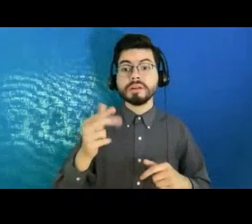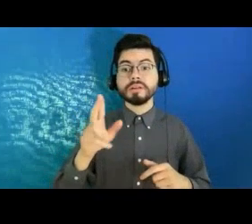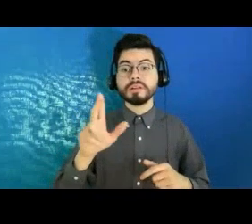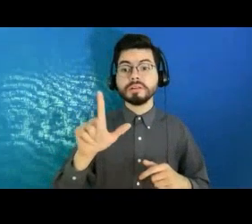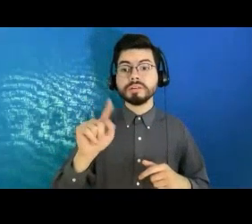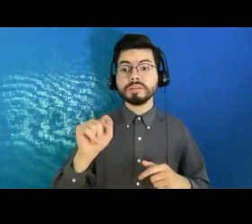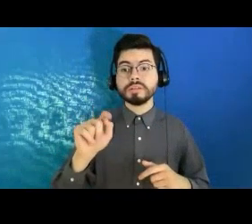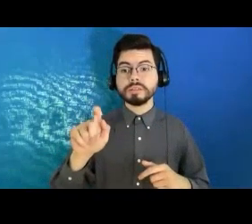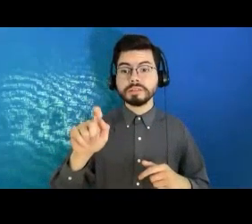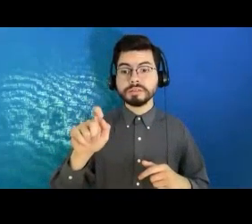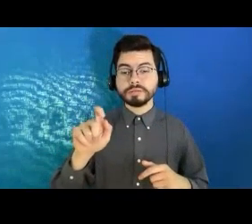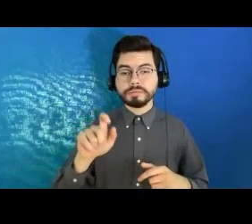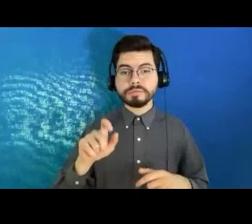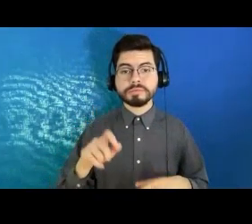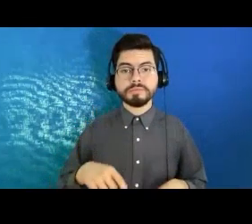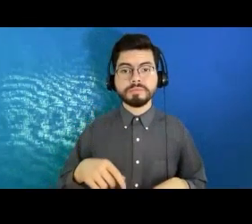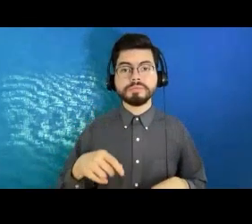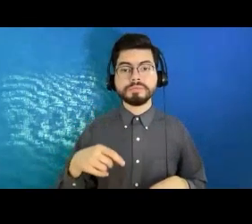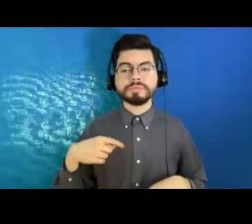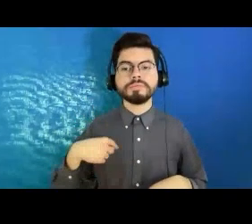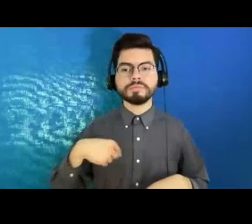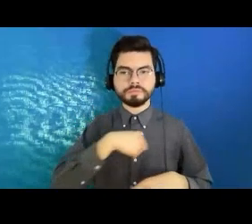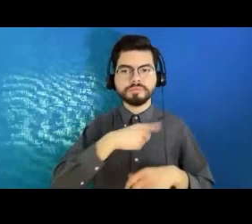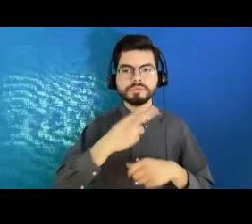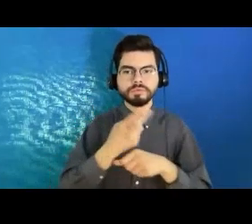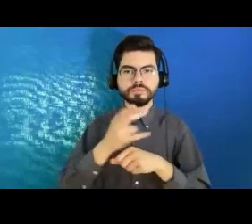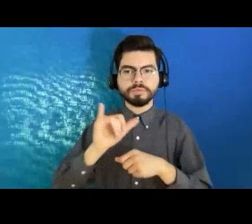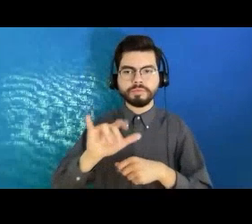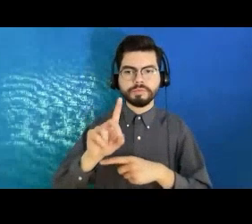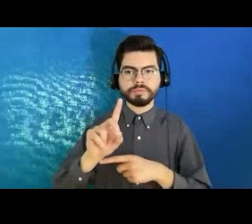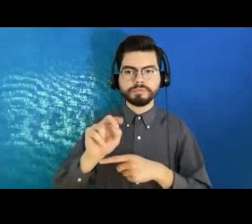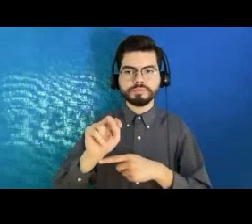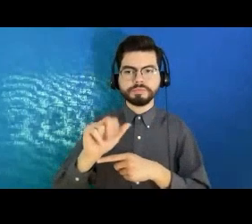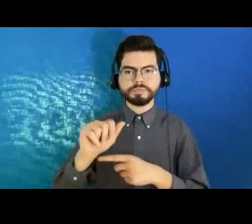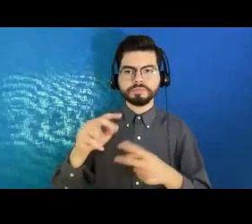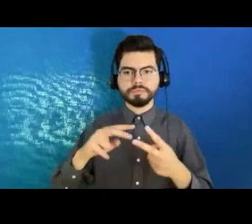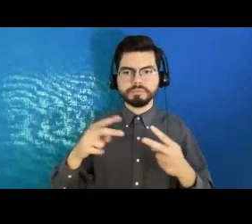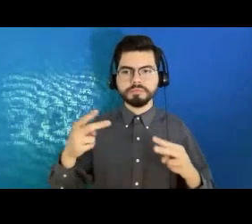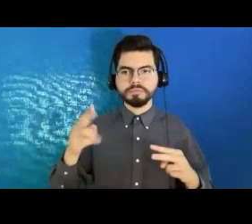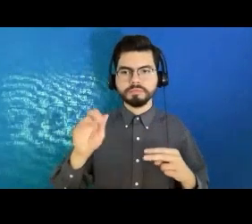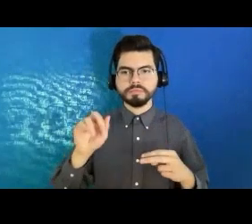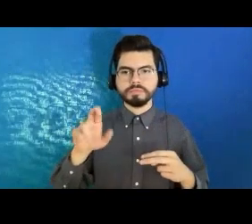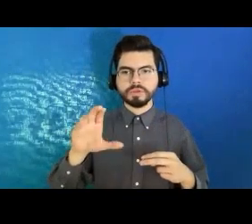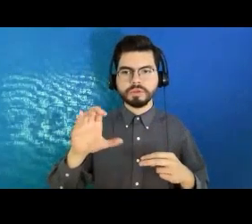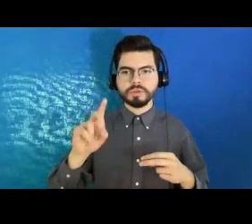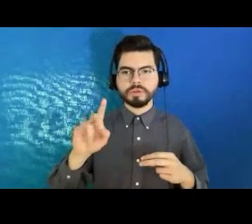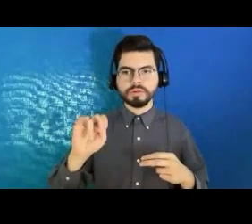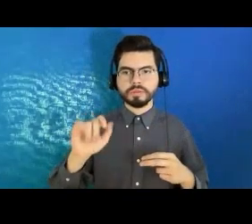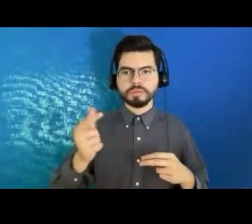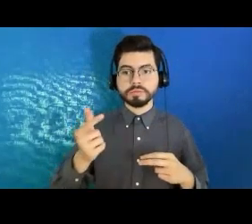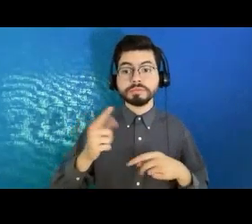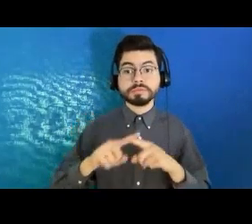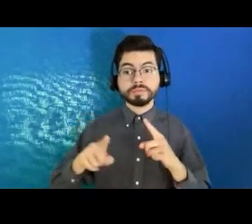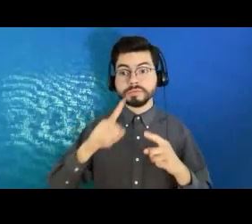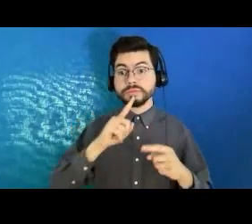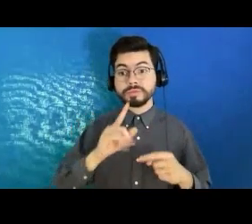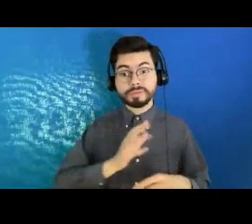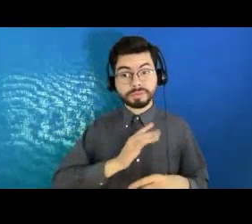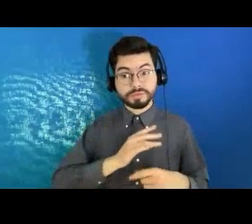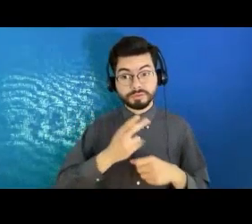at, use that DNA barcoding. But on the same token, it's really awesome she's using voucher specimens,